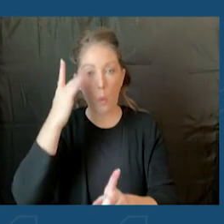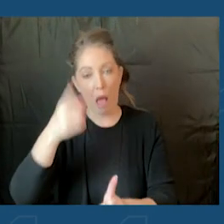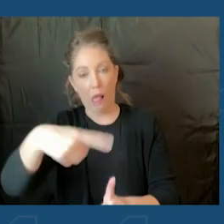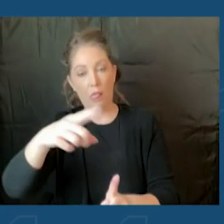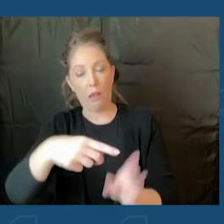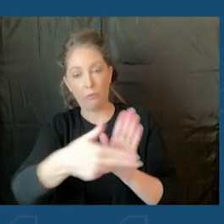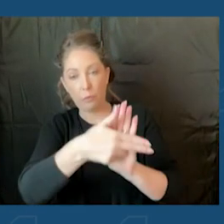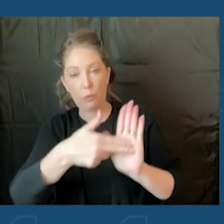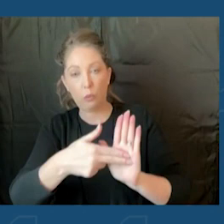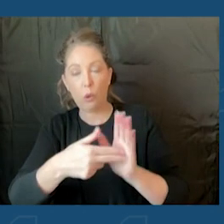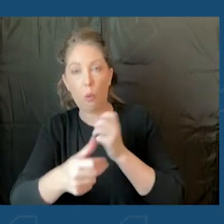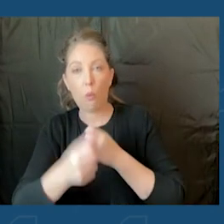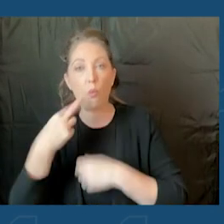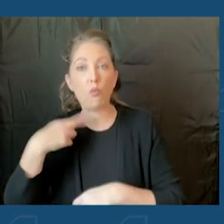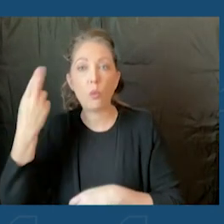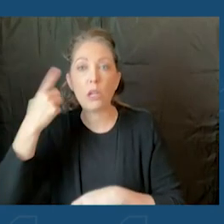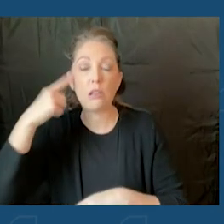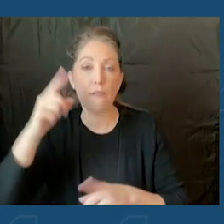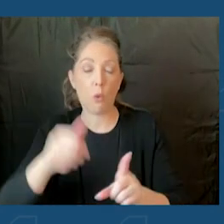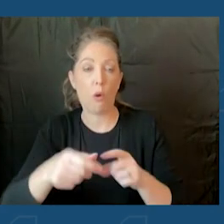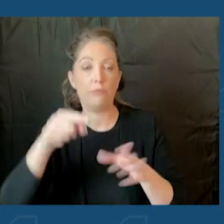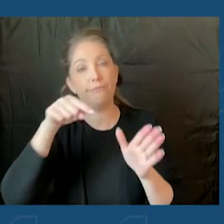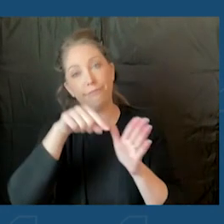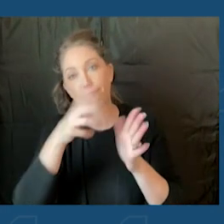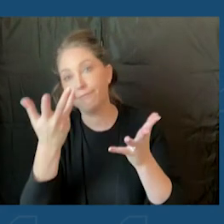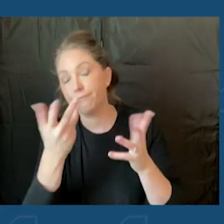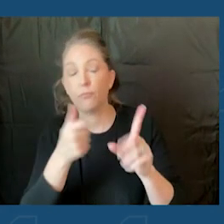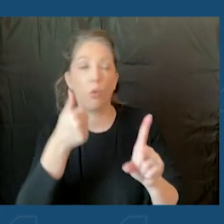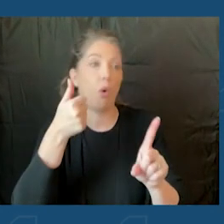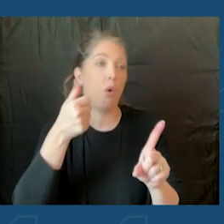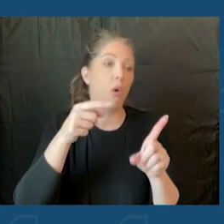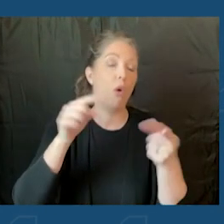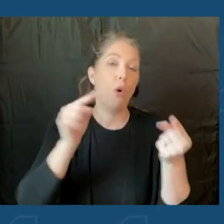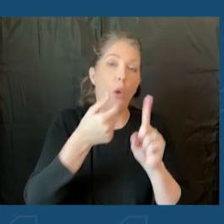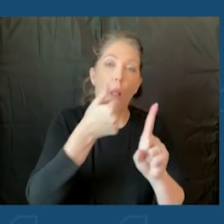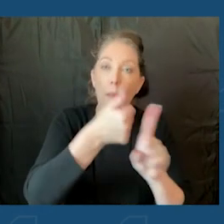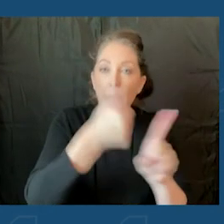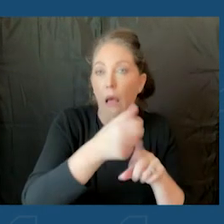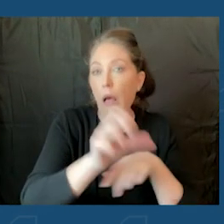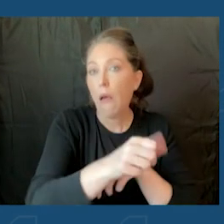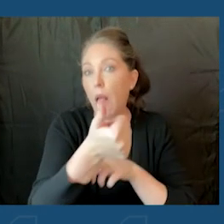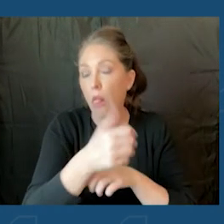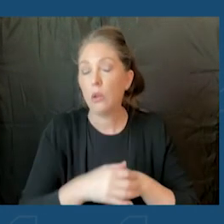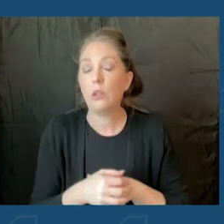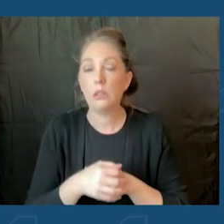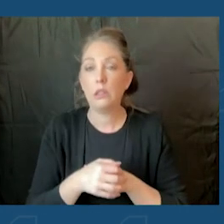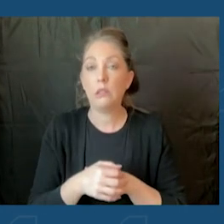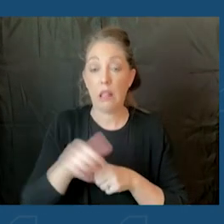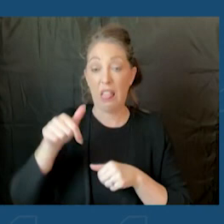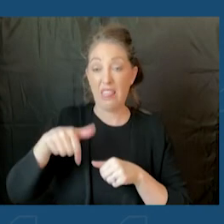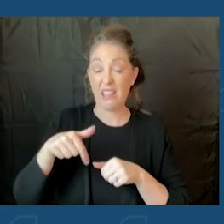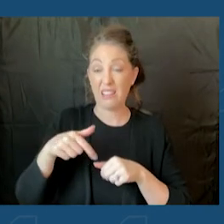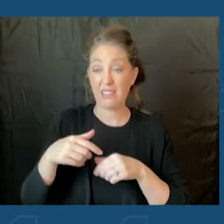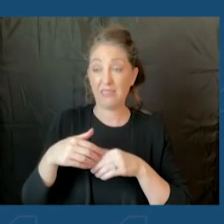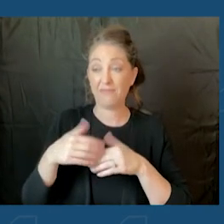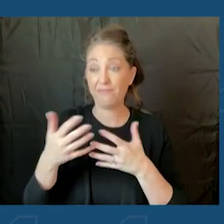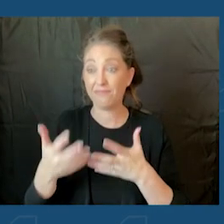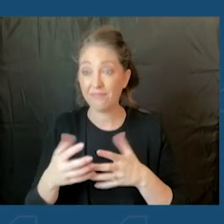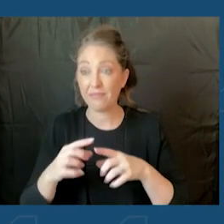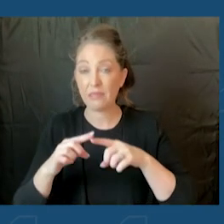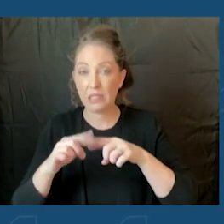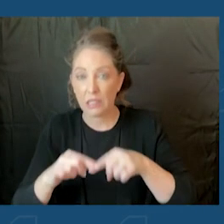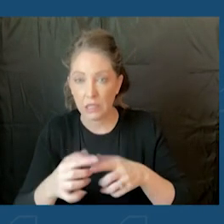or others. And as this demand has increased in the past few weeks, more specifically last month, we saw